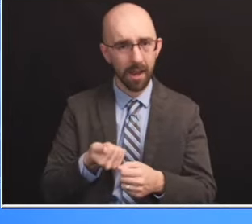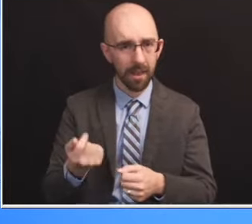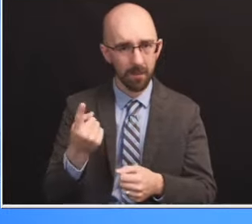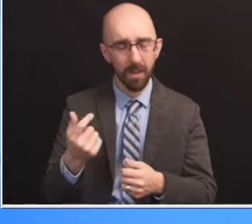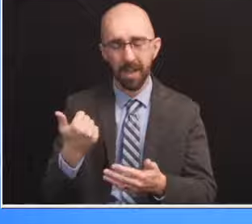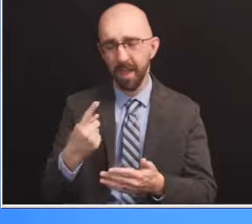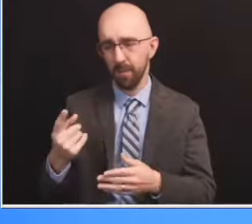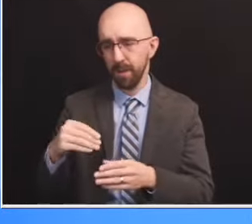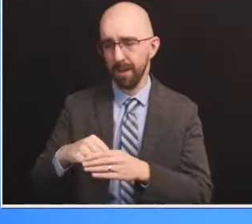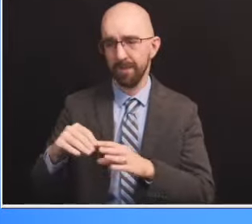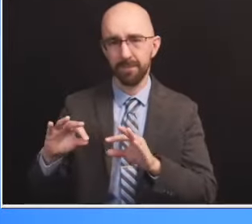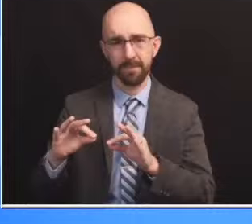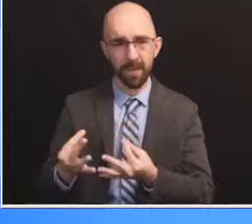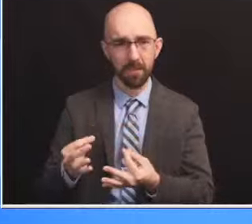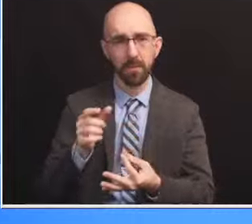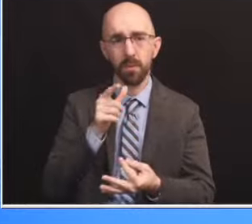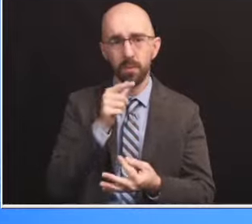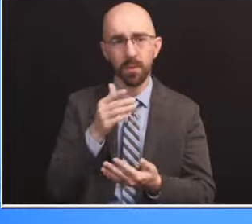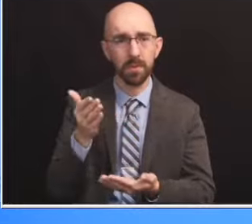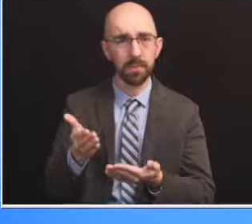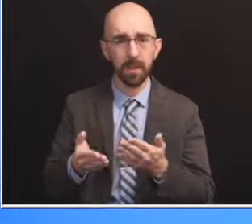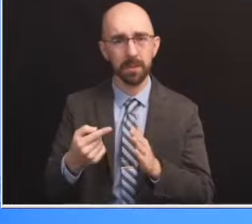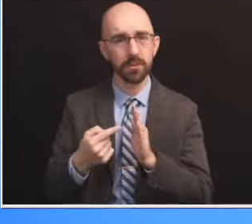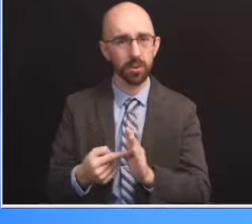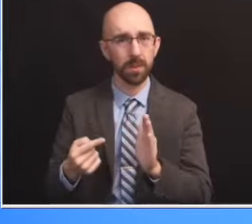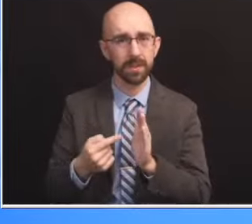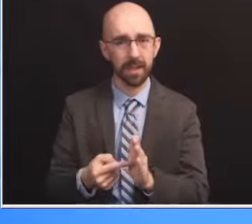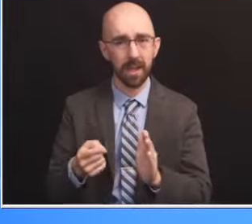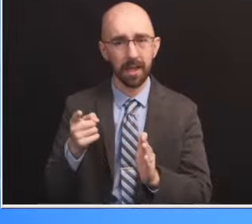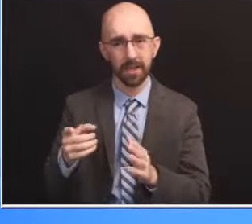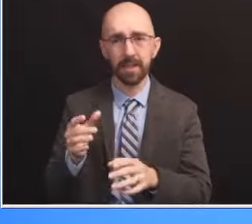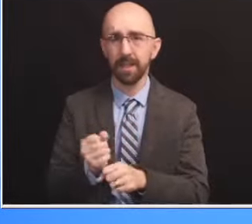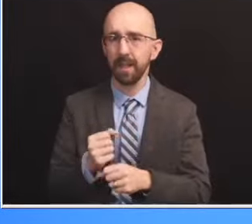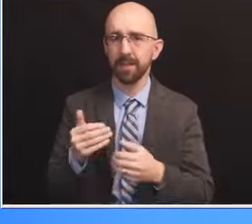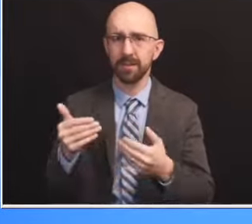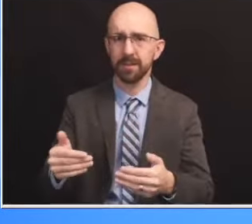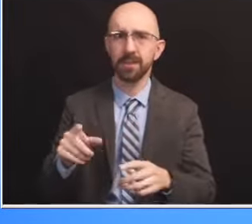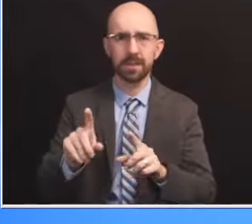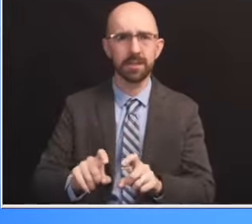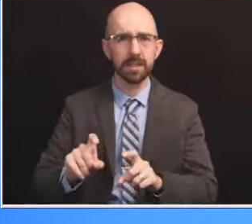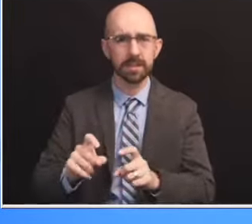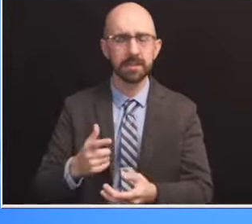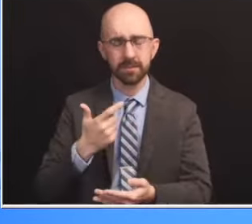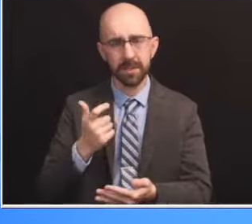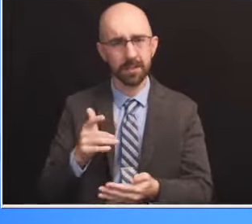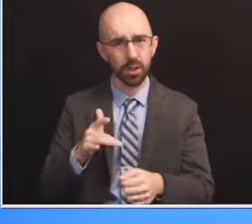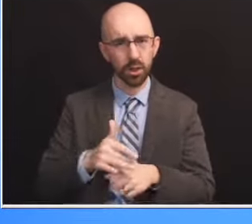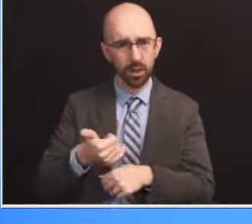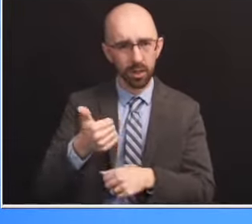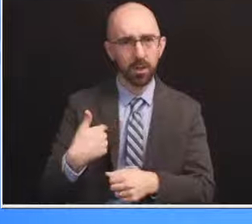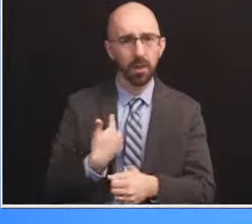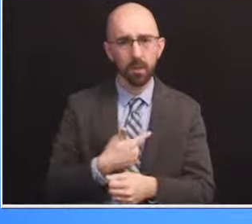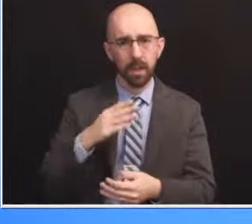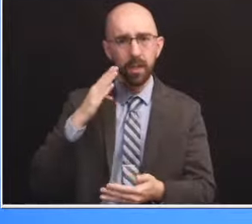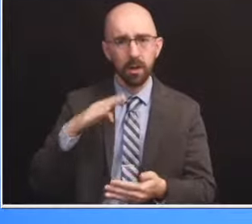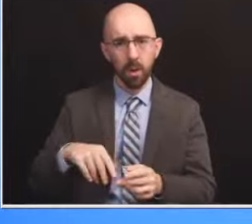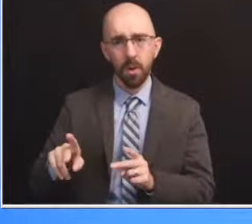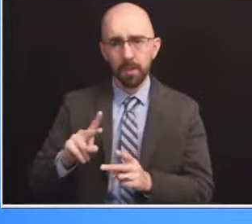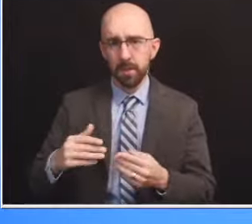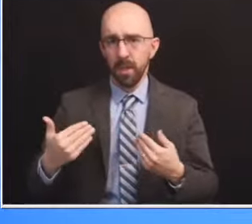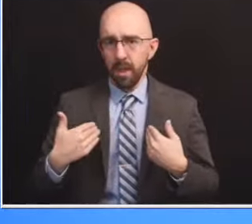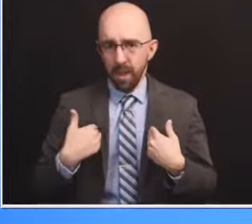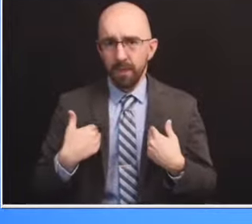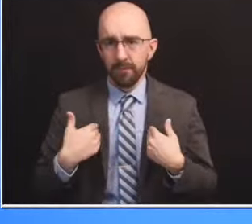family who is maybe showing signs, that they get tested. Because the earlier that we know that people have